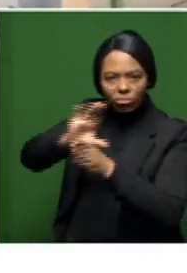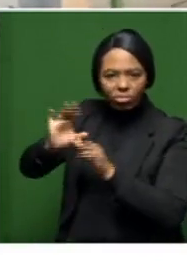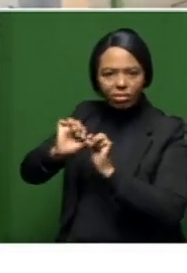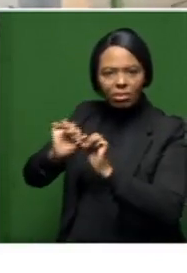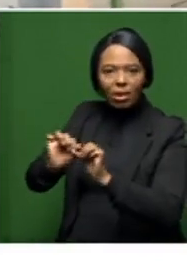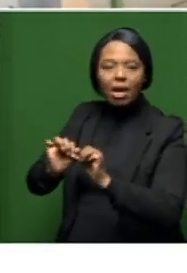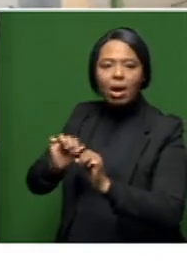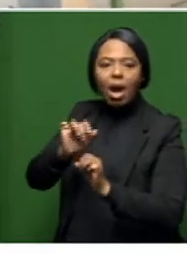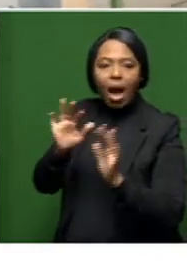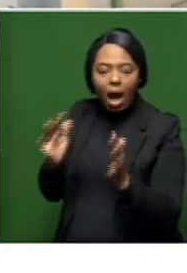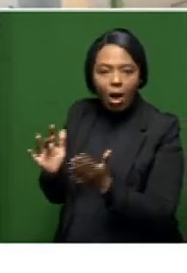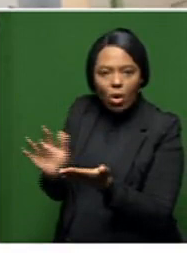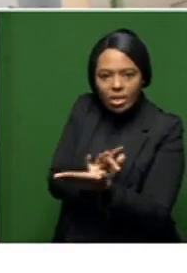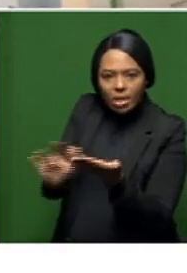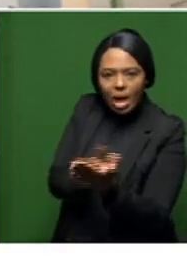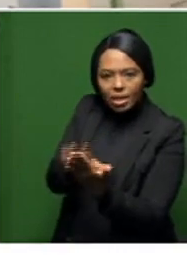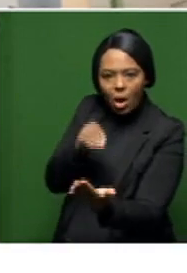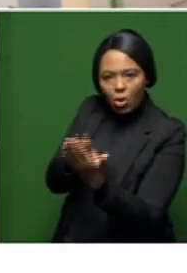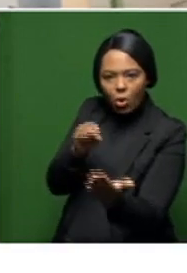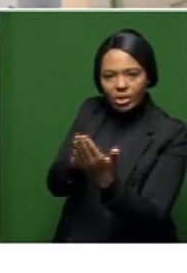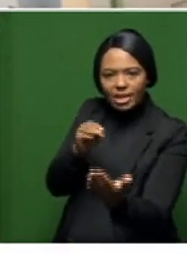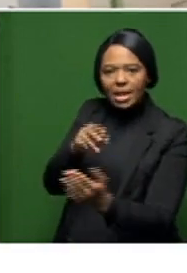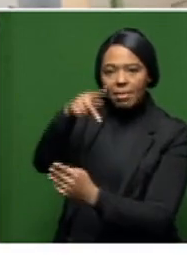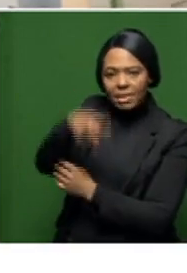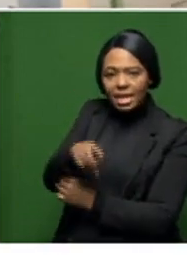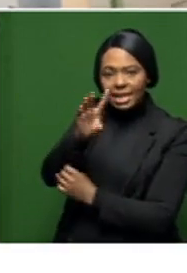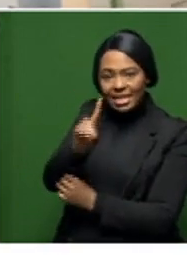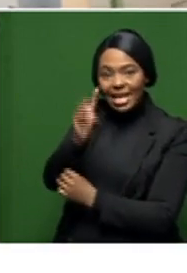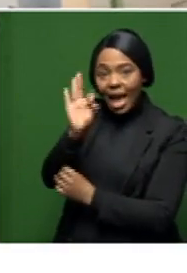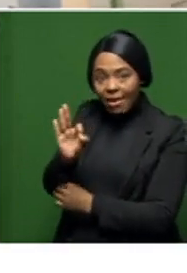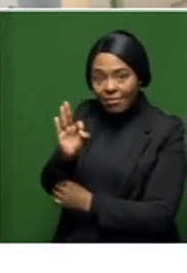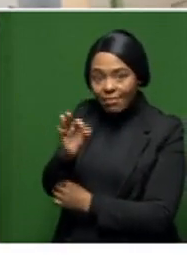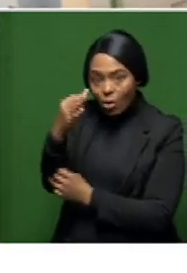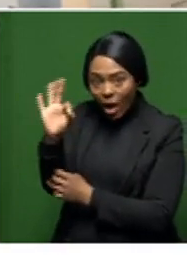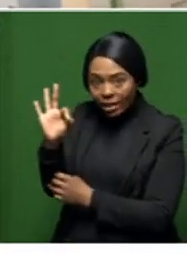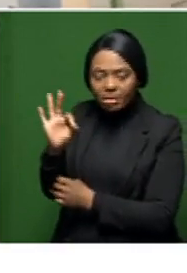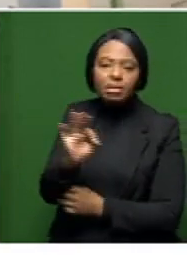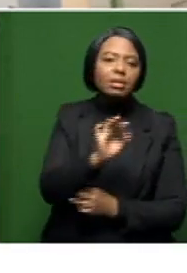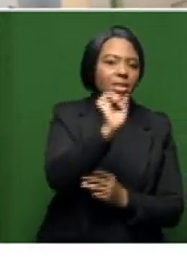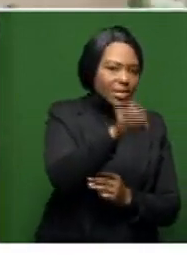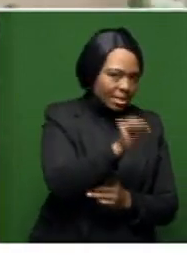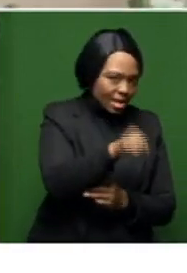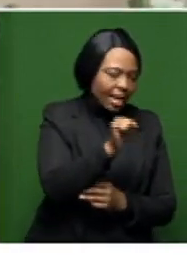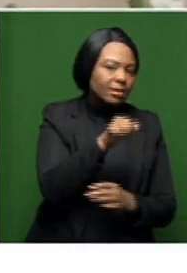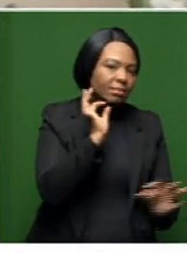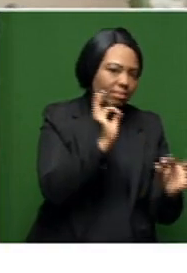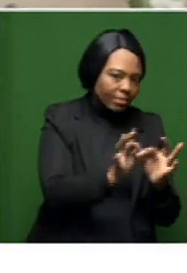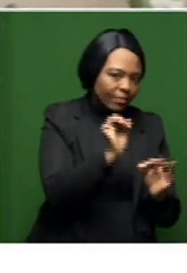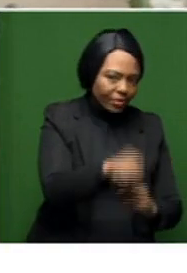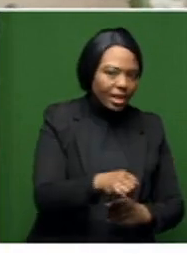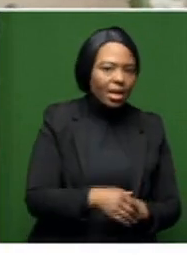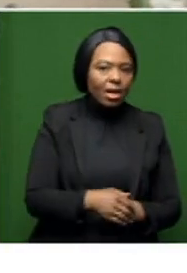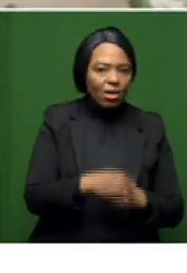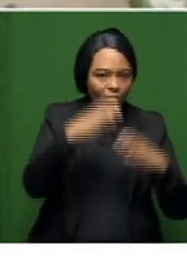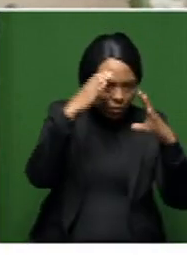requirements via a downloadable PDF, yeah? Correct? Yes, absolutely. Yeah, so we did focus on UCT in this